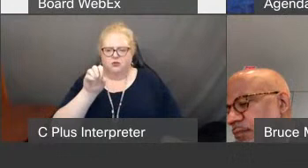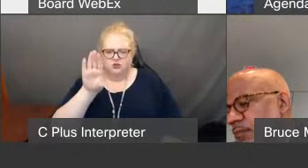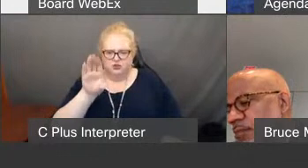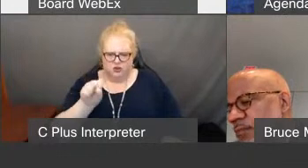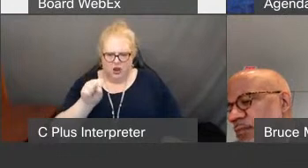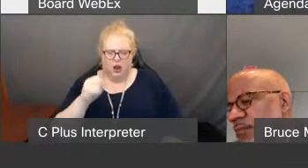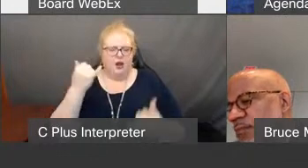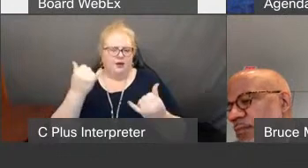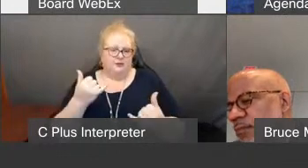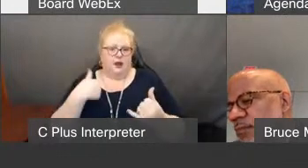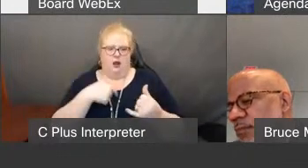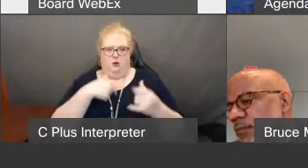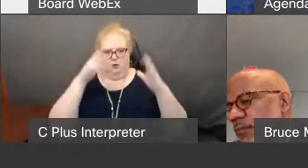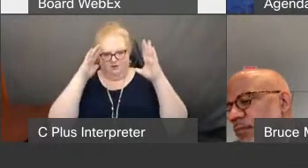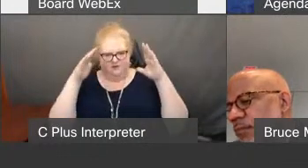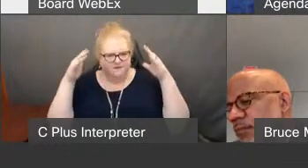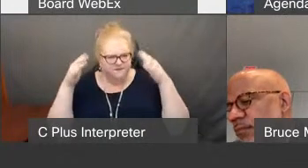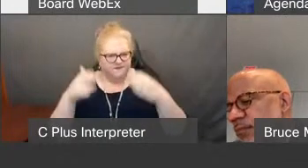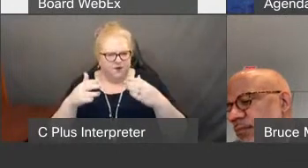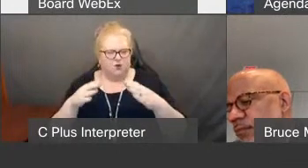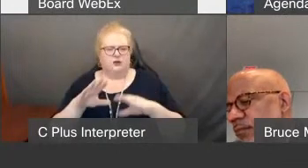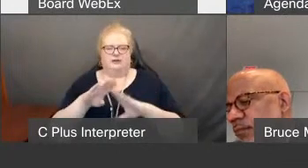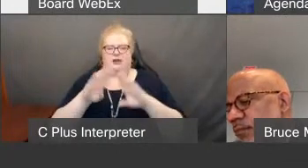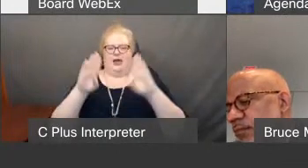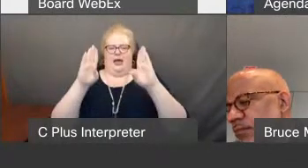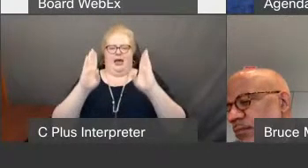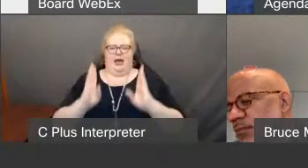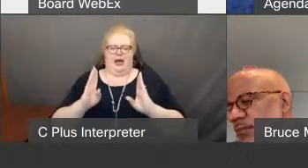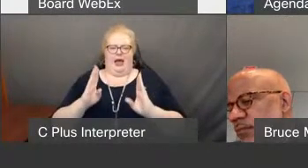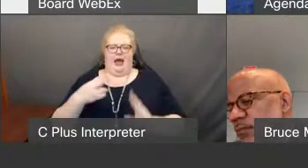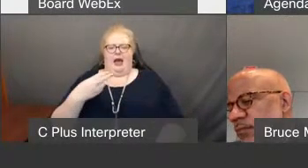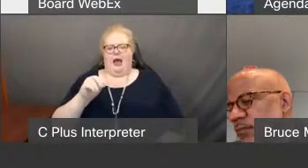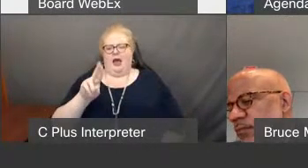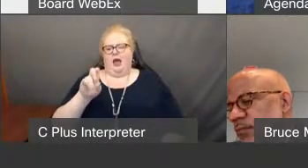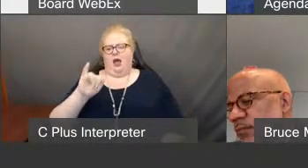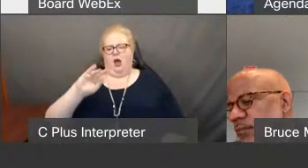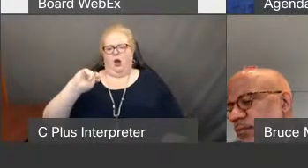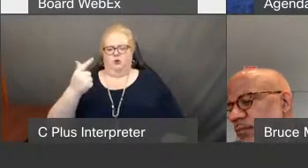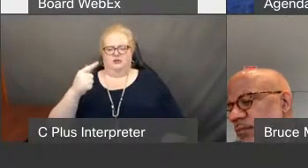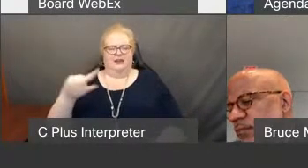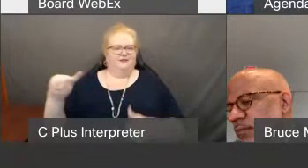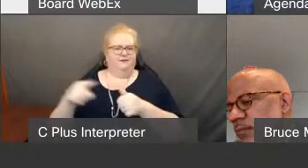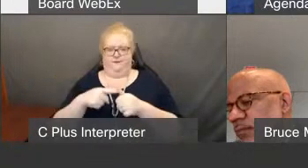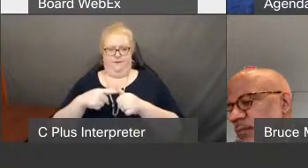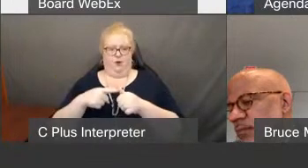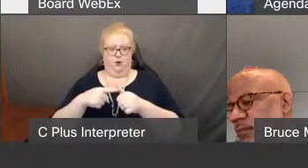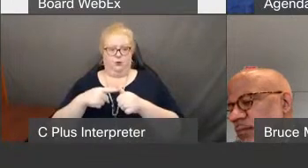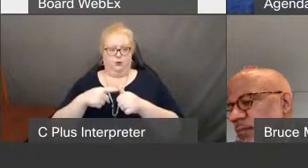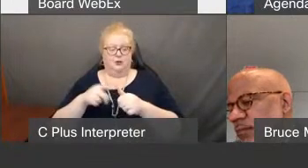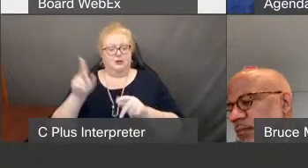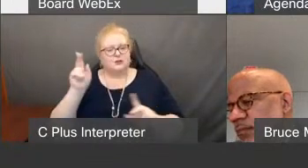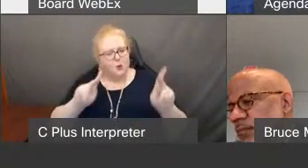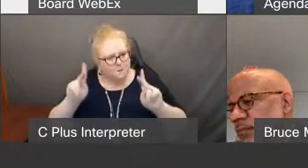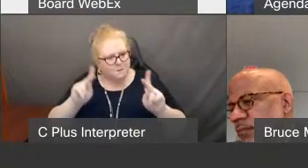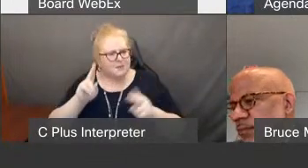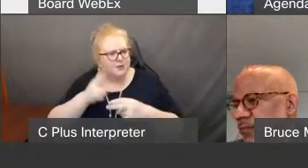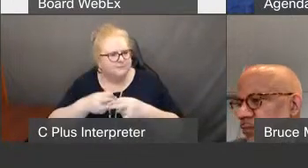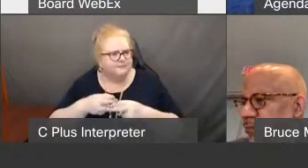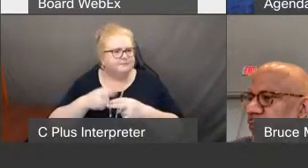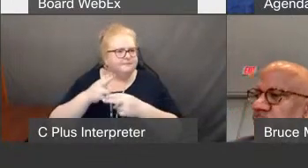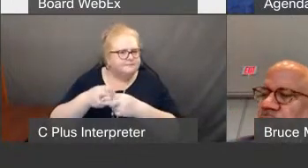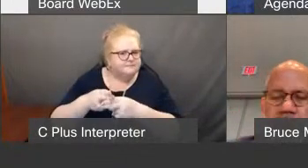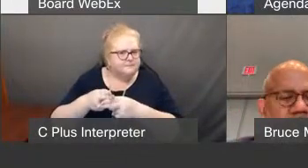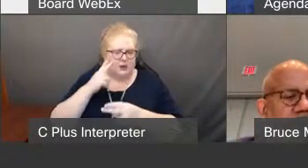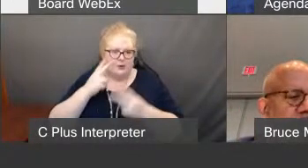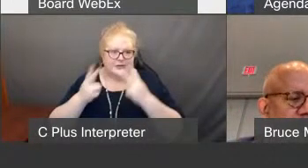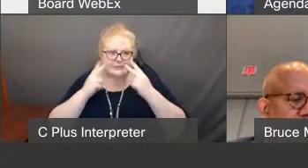on housing first. And one of the questions that people have raised, and so we're seeing more people living in their